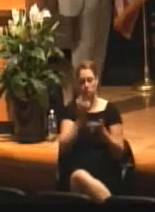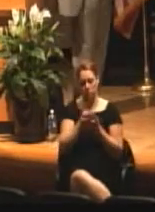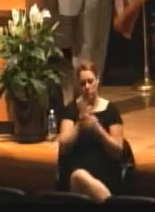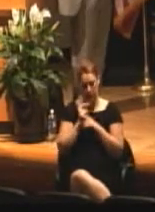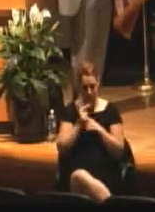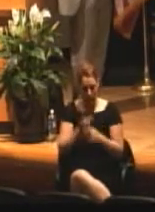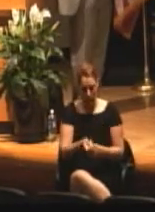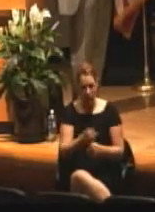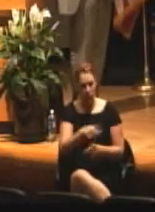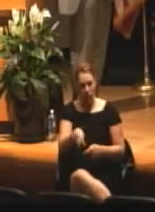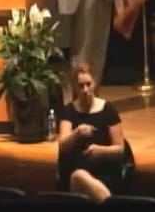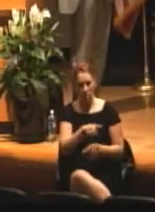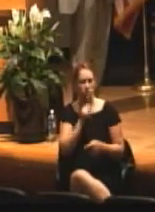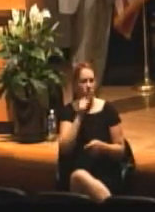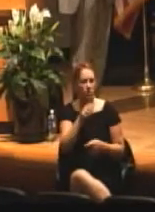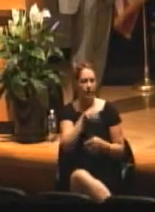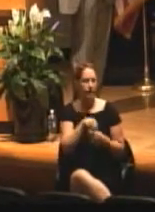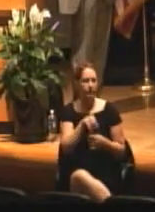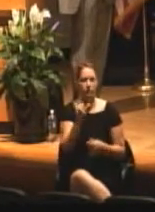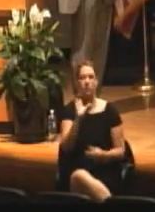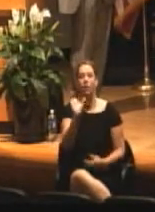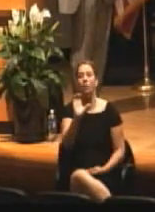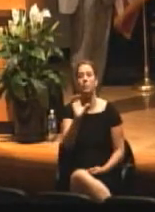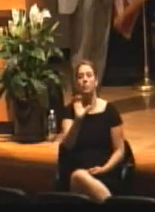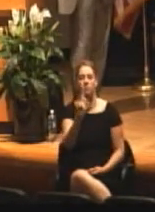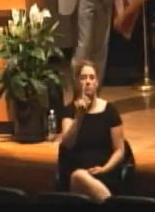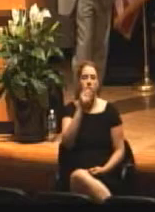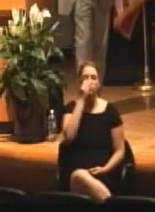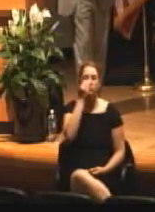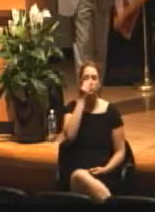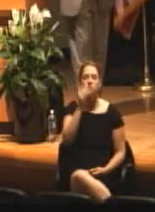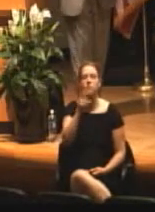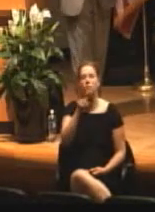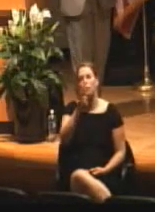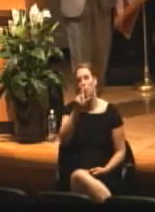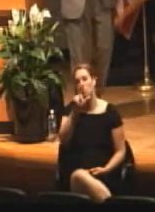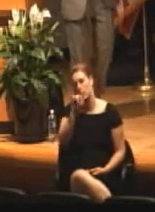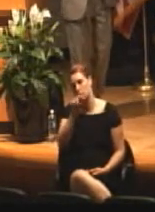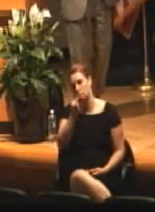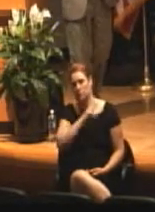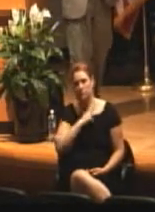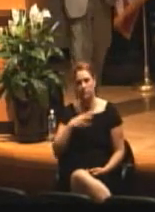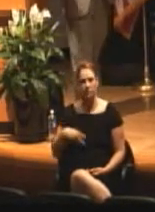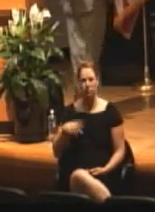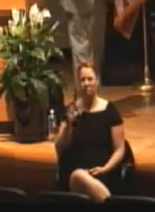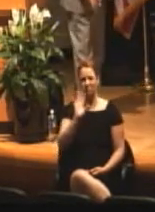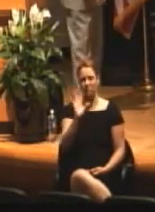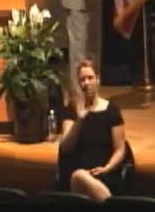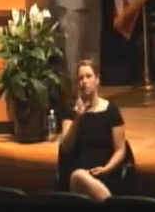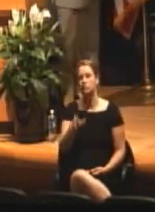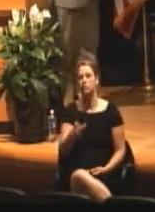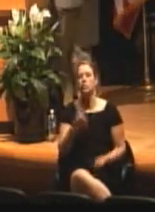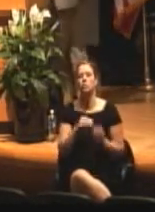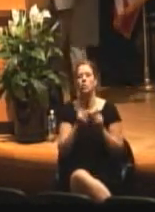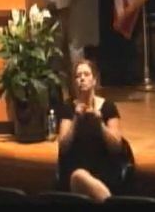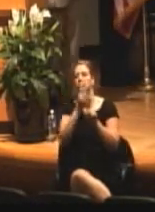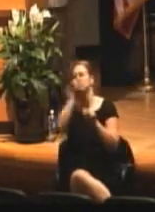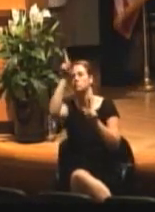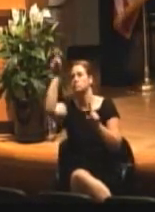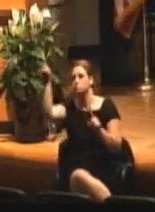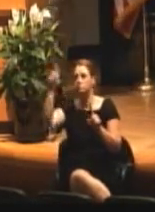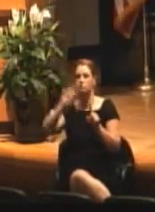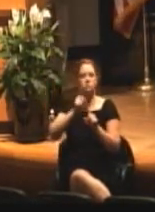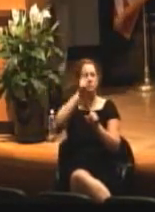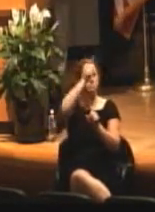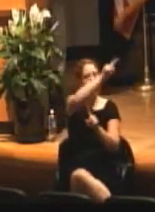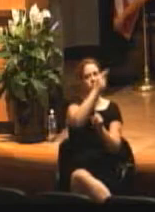in, you know, say Columbus, Dublin, Westerville, something like that, have to be a little bit further out. The property has to sit in